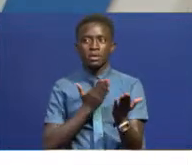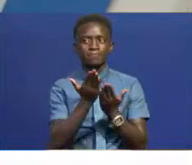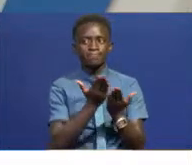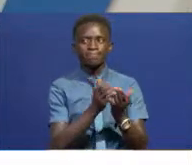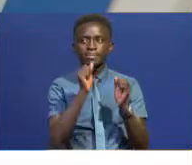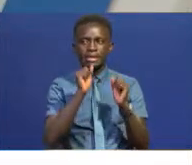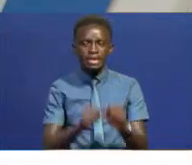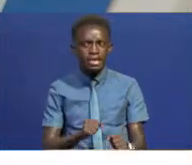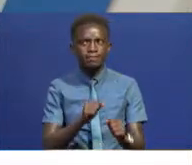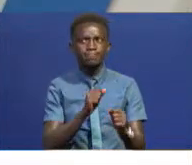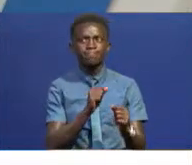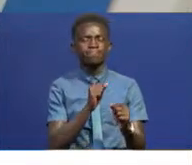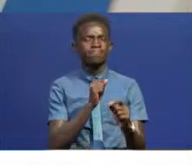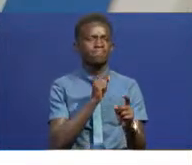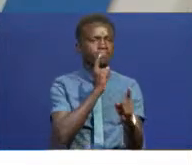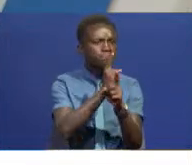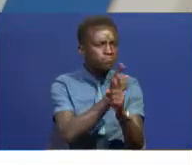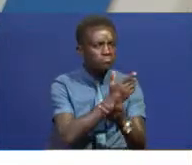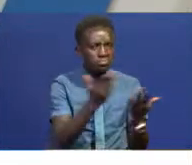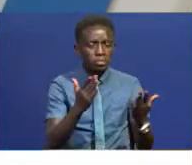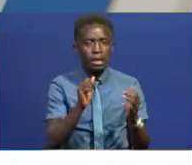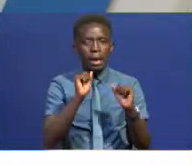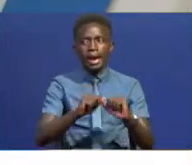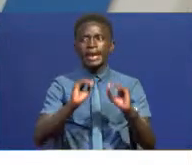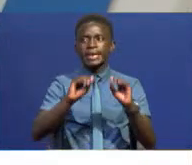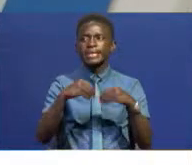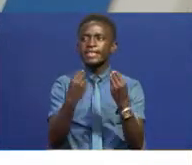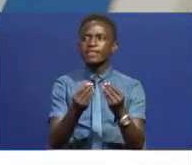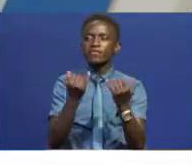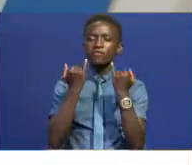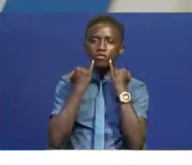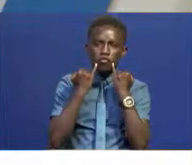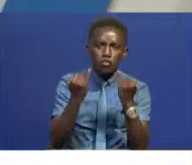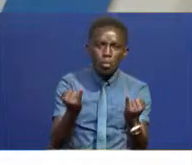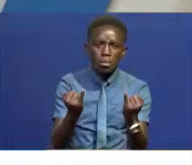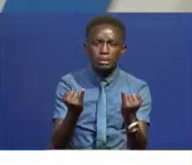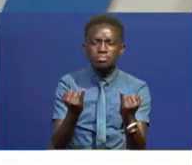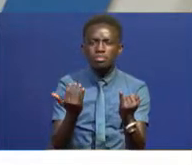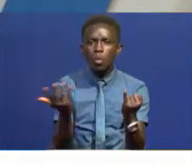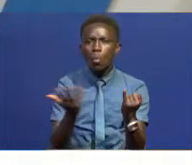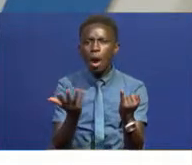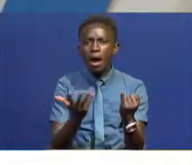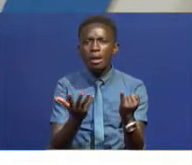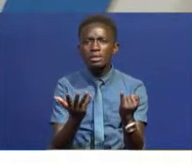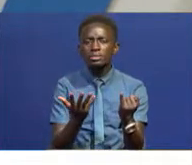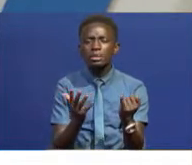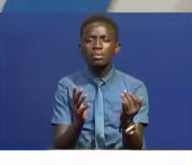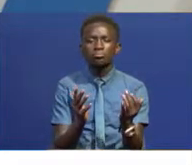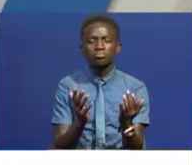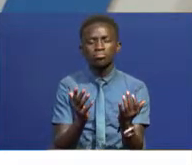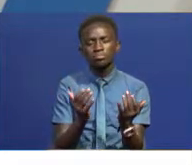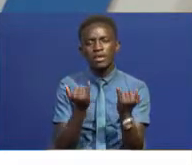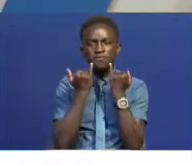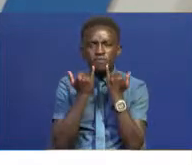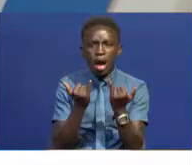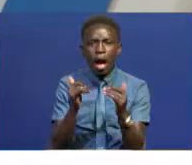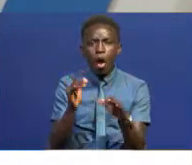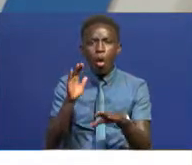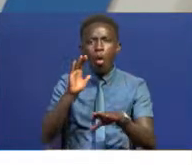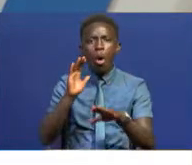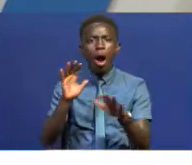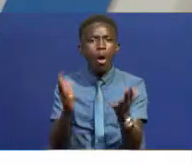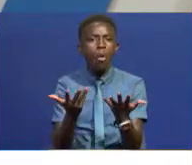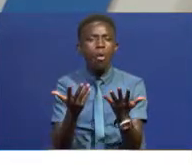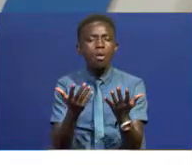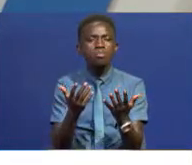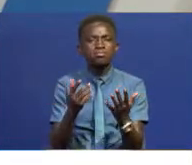and provide some information, especially on how to carry out good mining practice